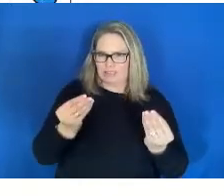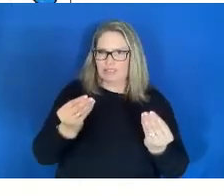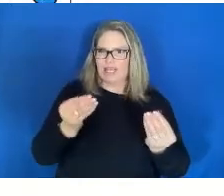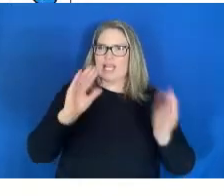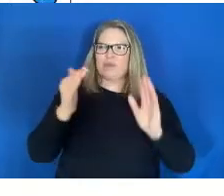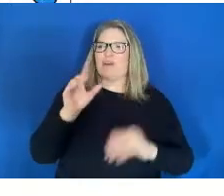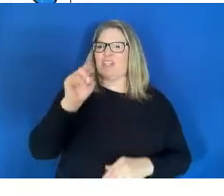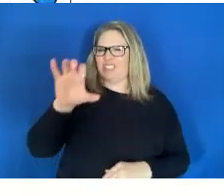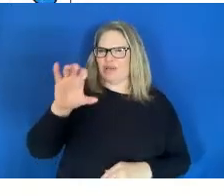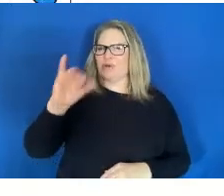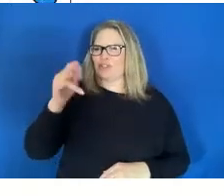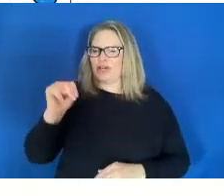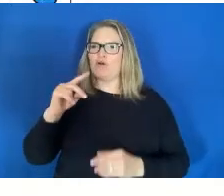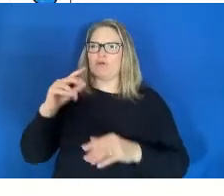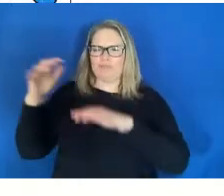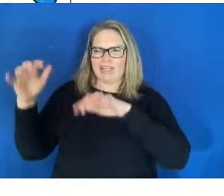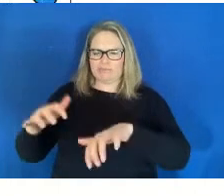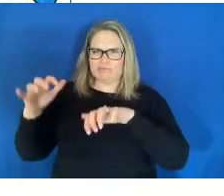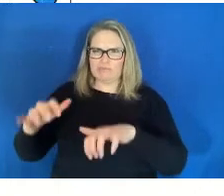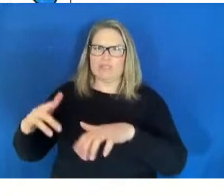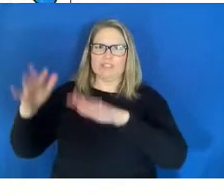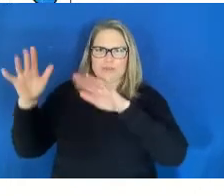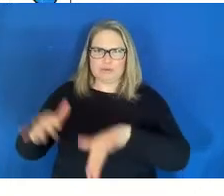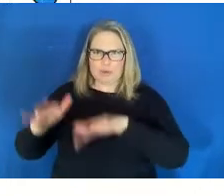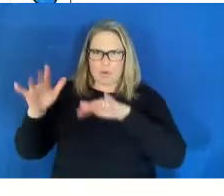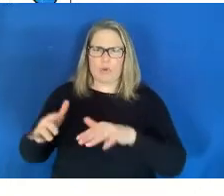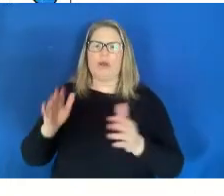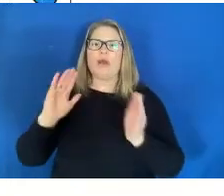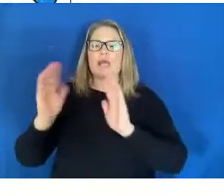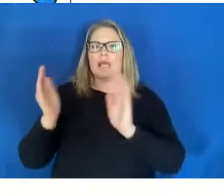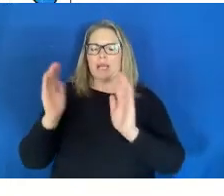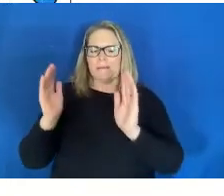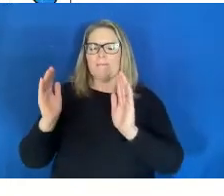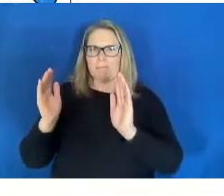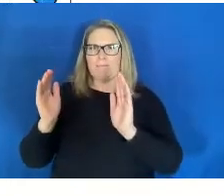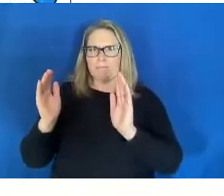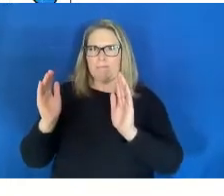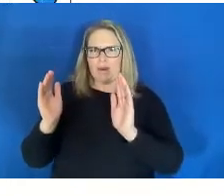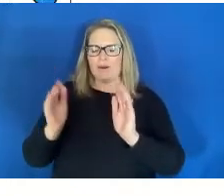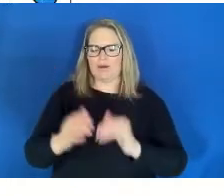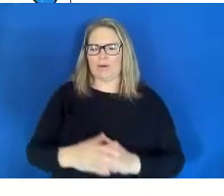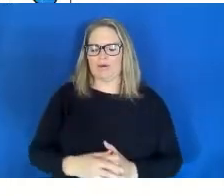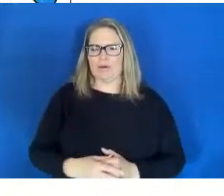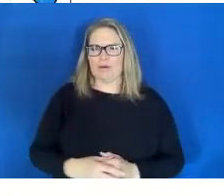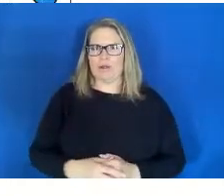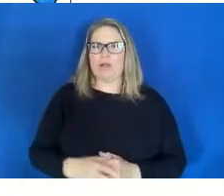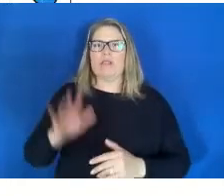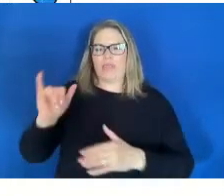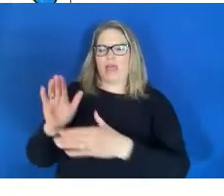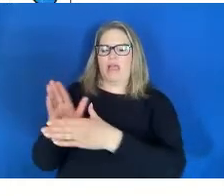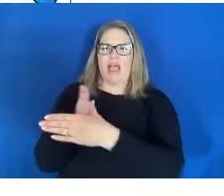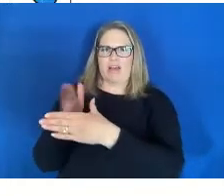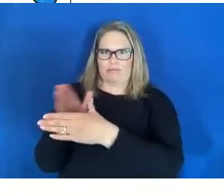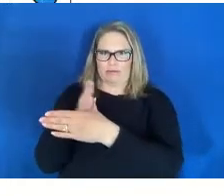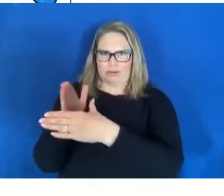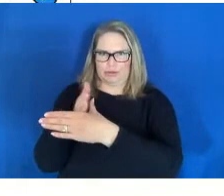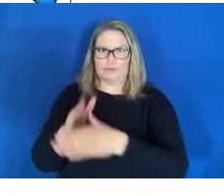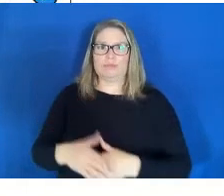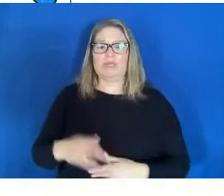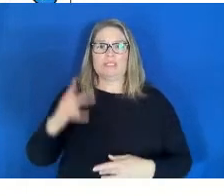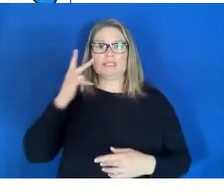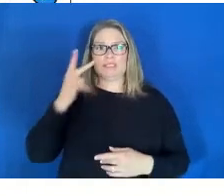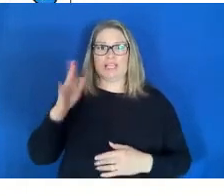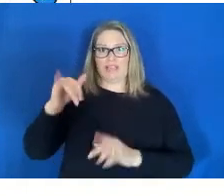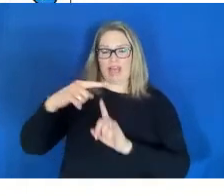December, according to the percentages related to the average. And below, the